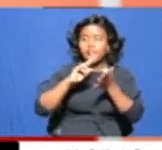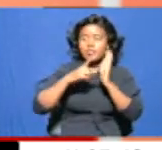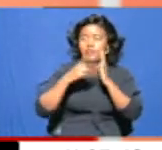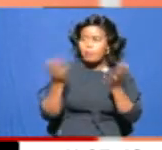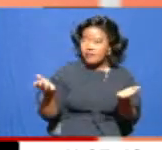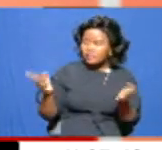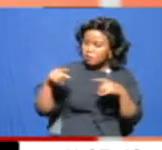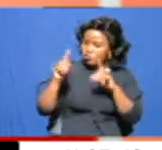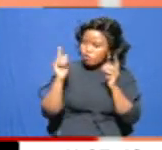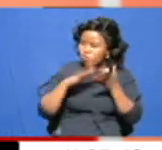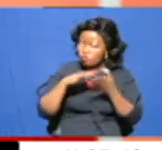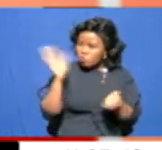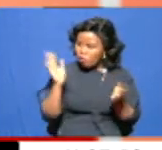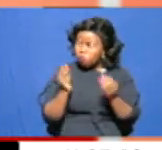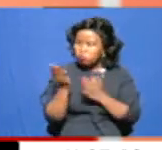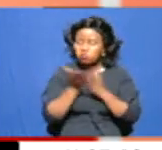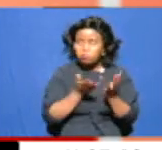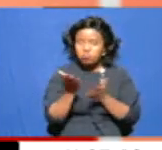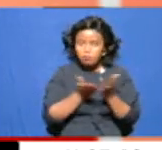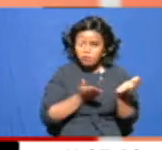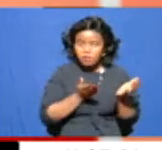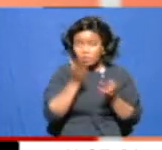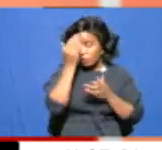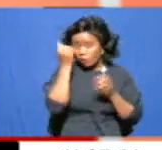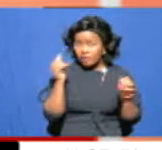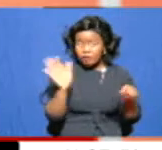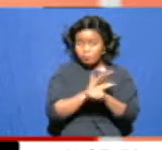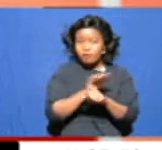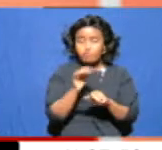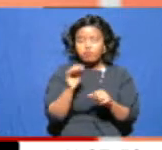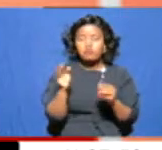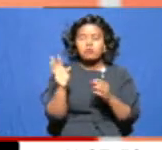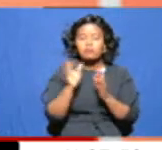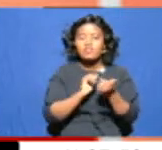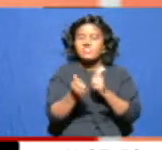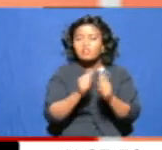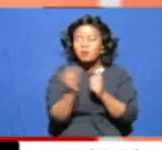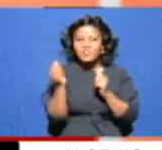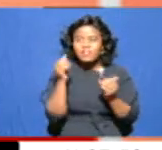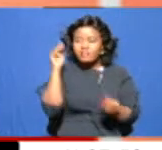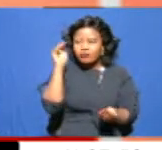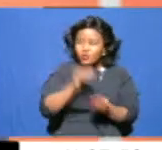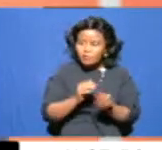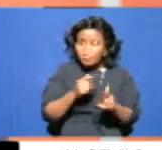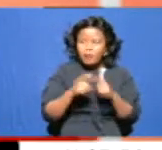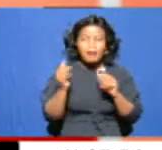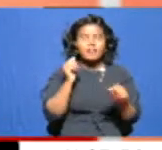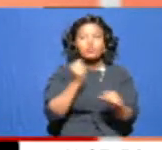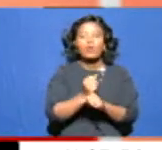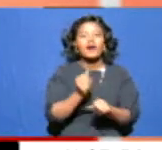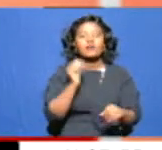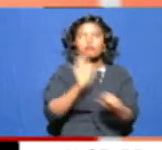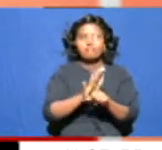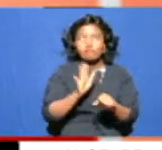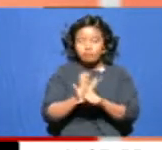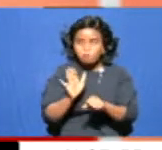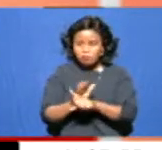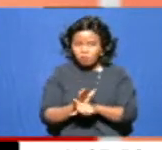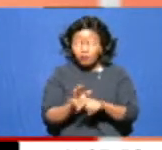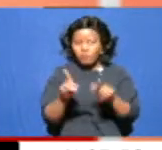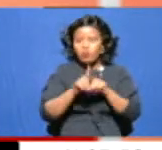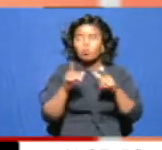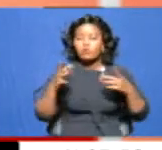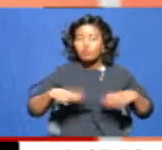companion to serve with, because the sports fraternity is small, the work is a lot. Mm-hmm. Even the people who not make it to be elected with the